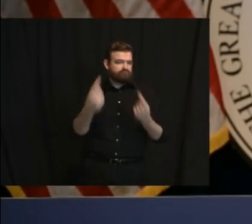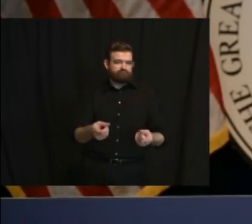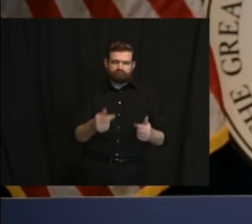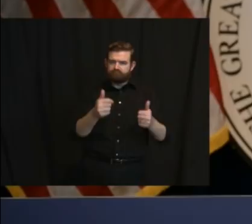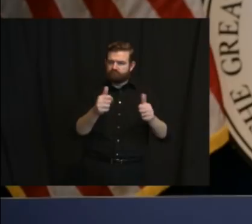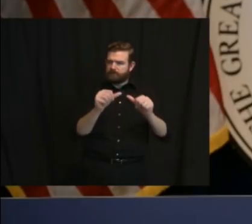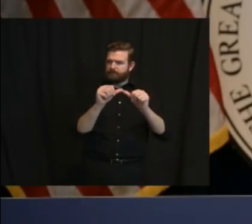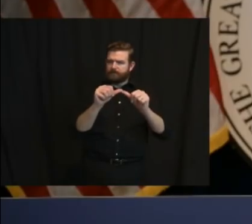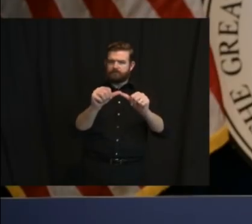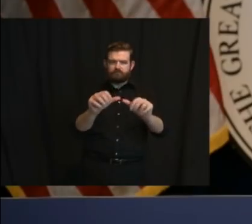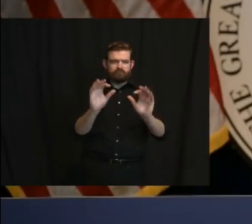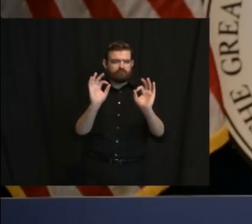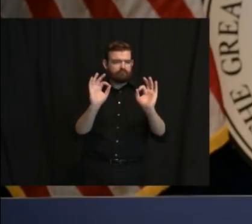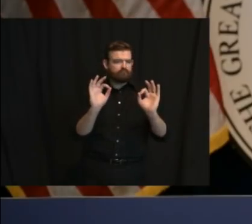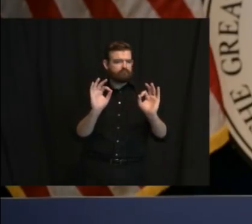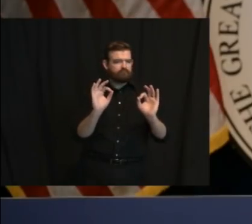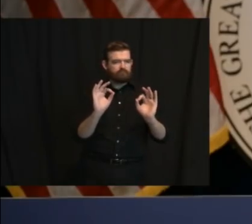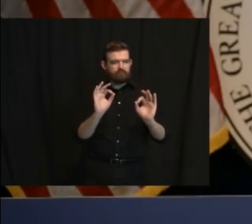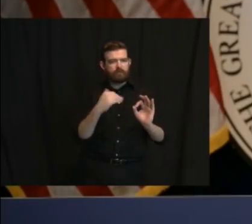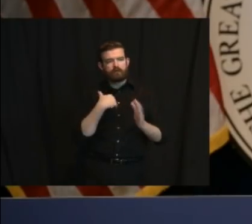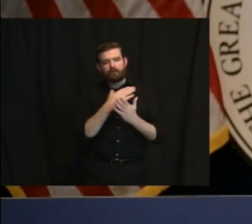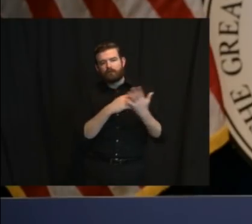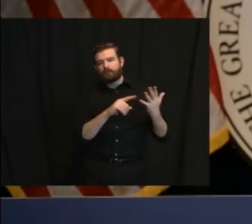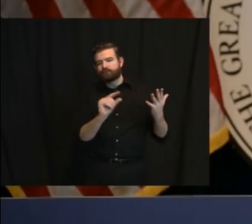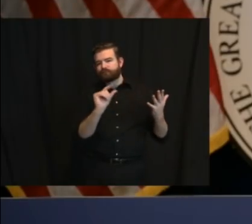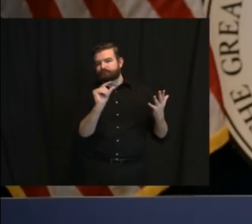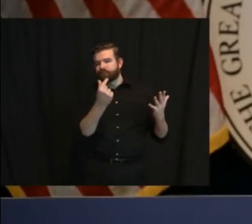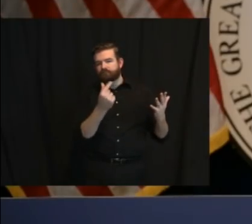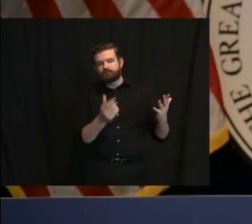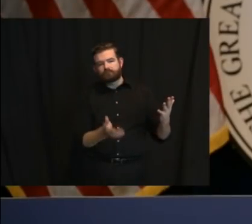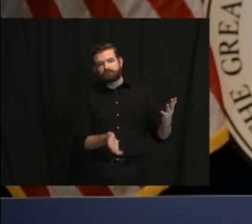very small cadre of knuckleheads.